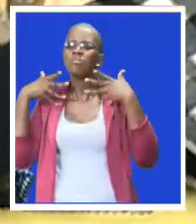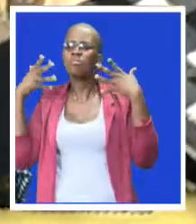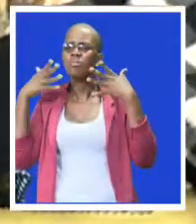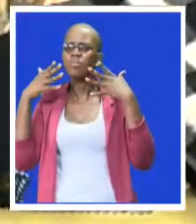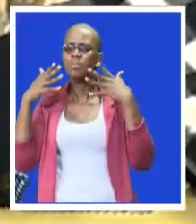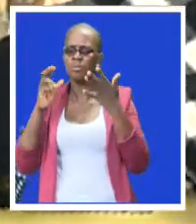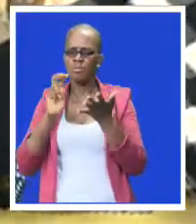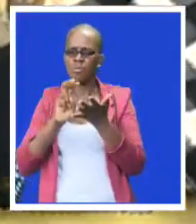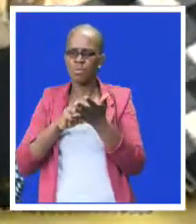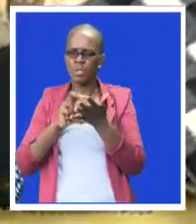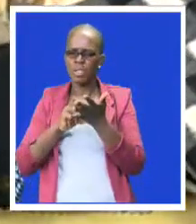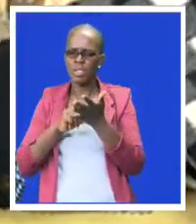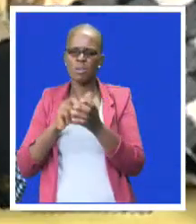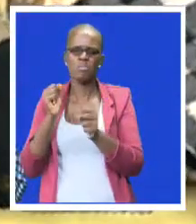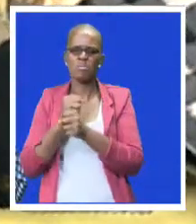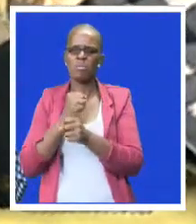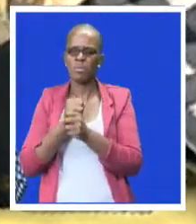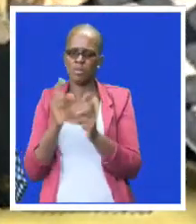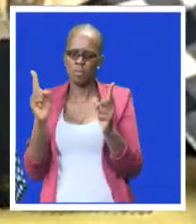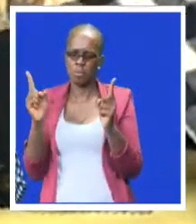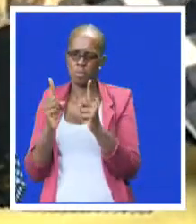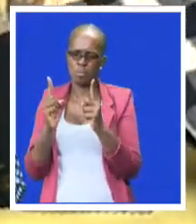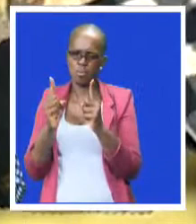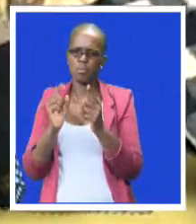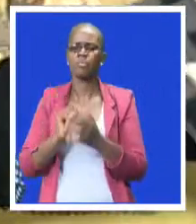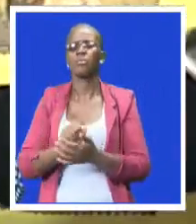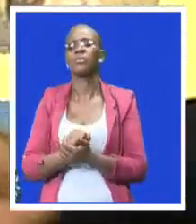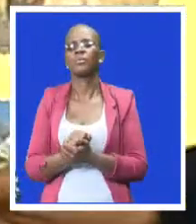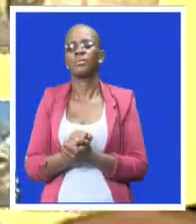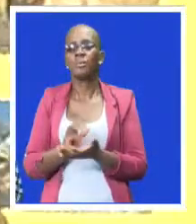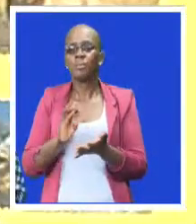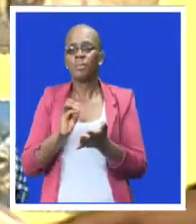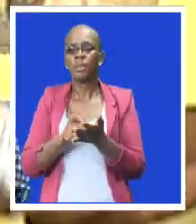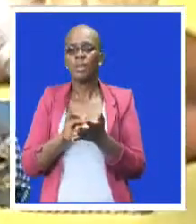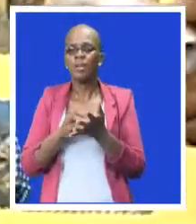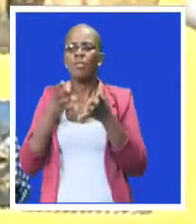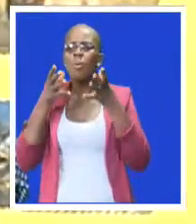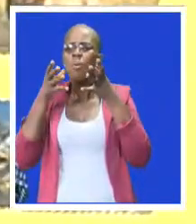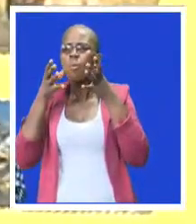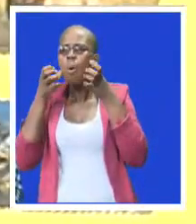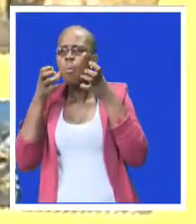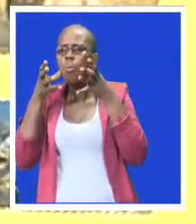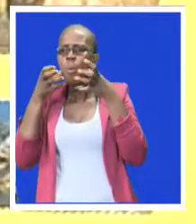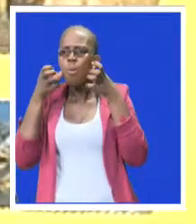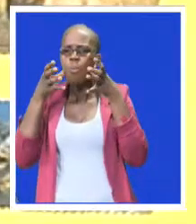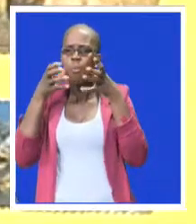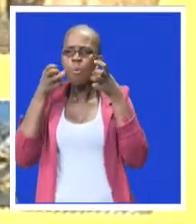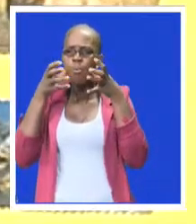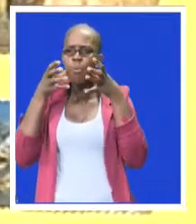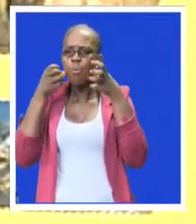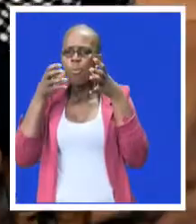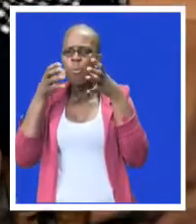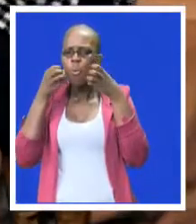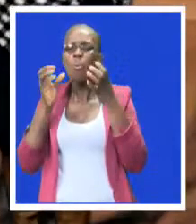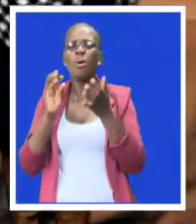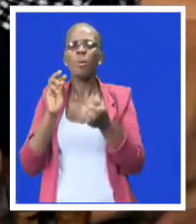animal, it's a dog, of course. That is a dog. And what sound do dogs make? Woof,